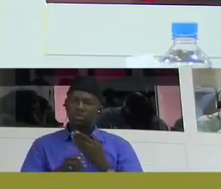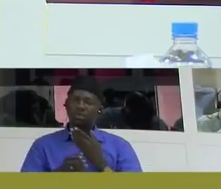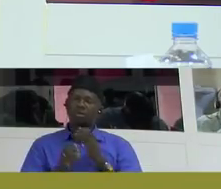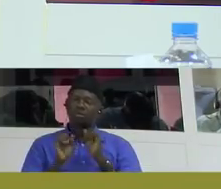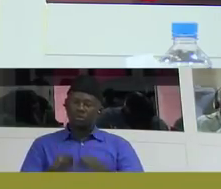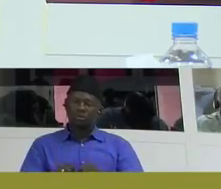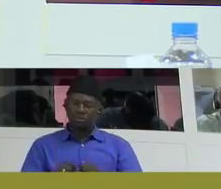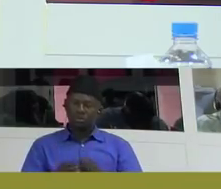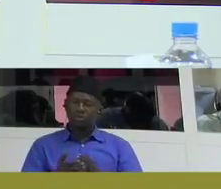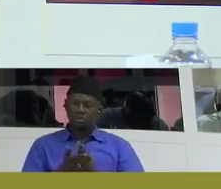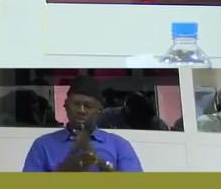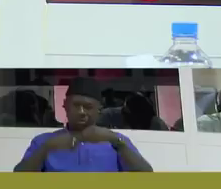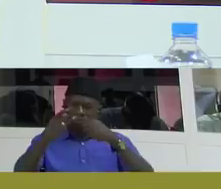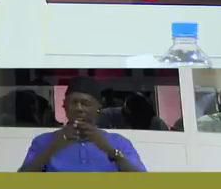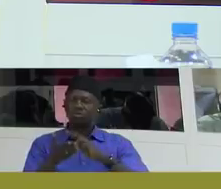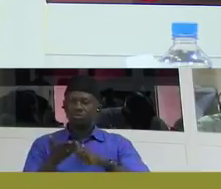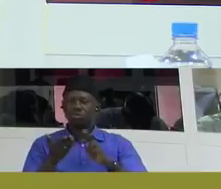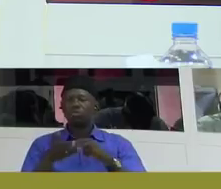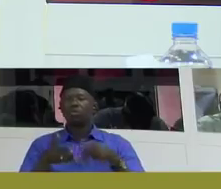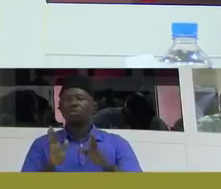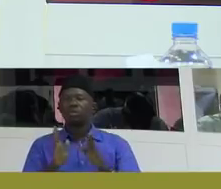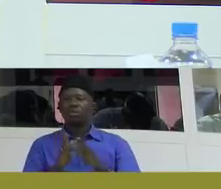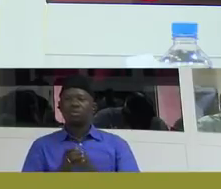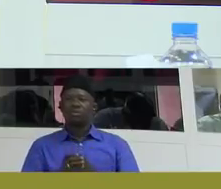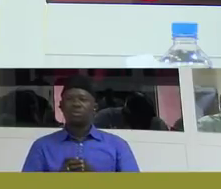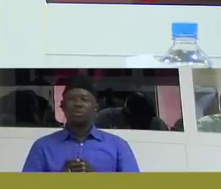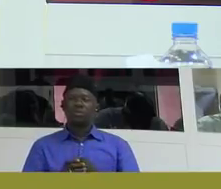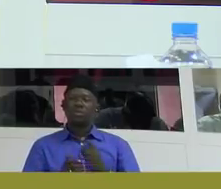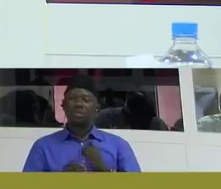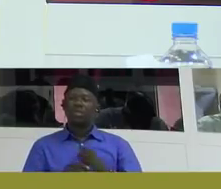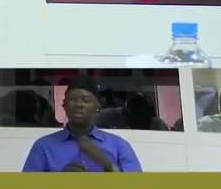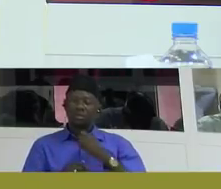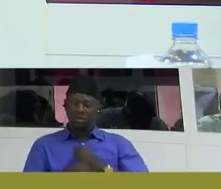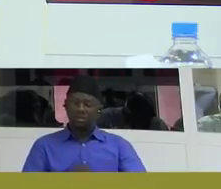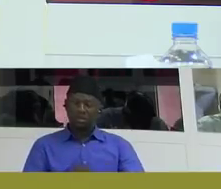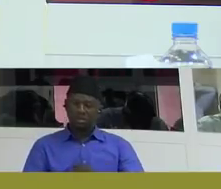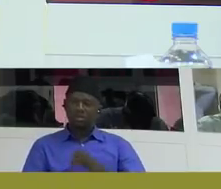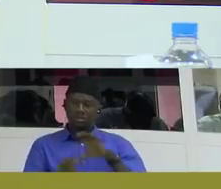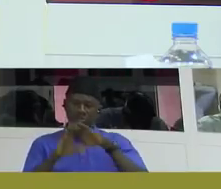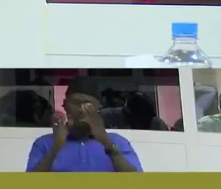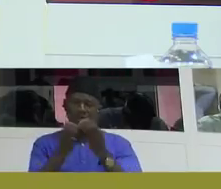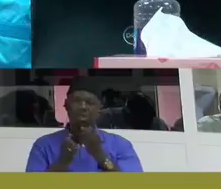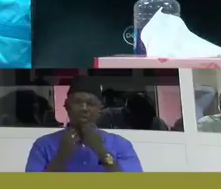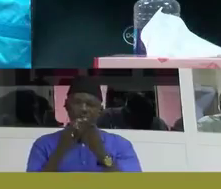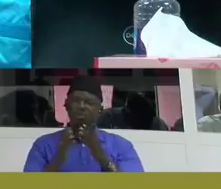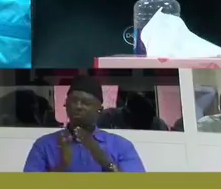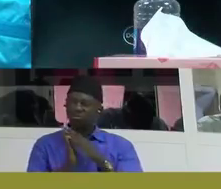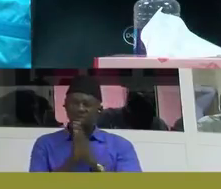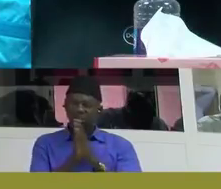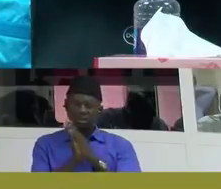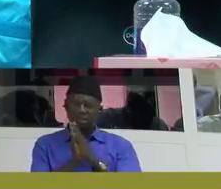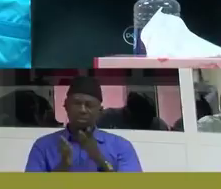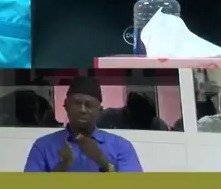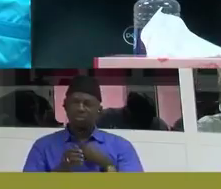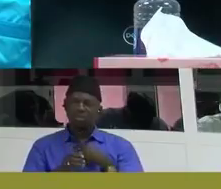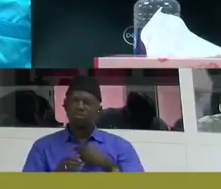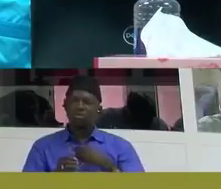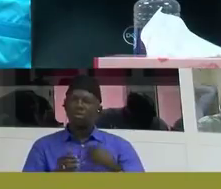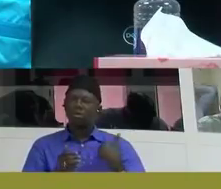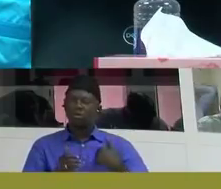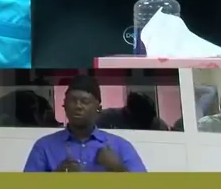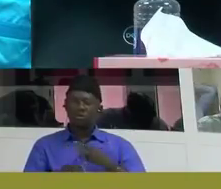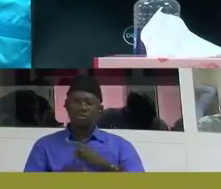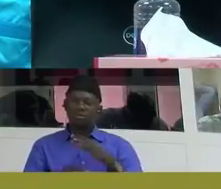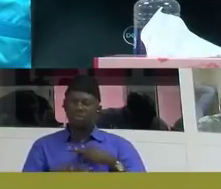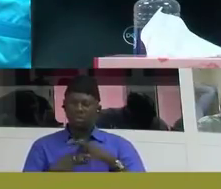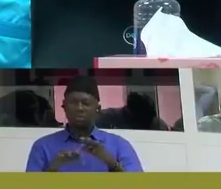Christian community has come under some criticism as some activists are not impressed that a coalition